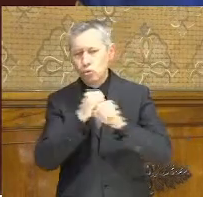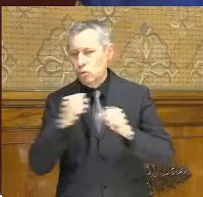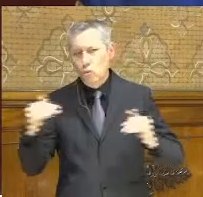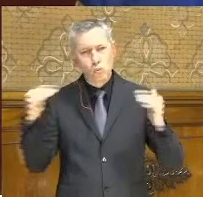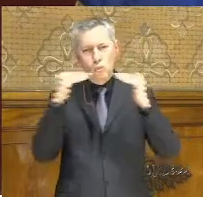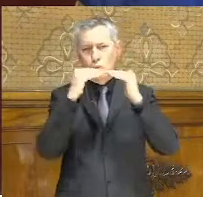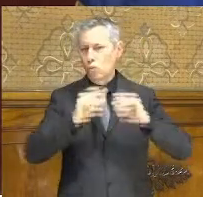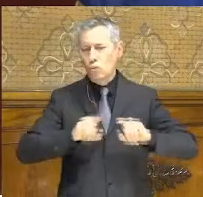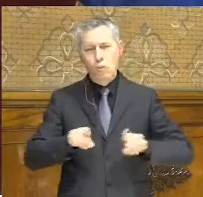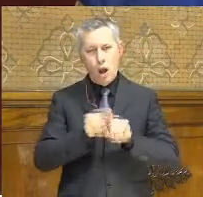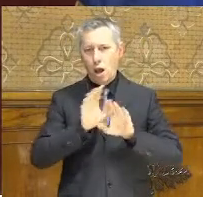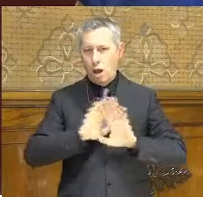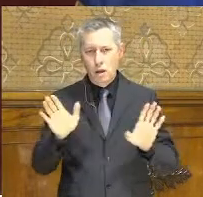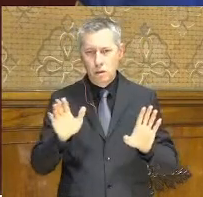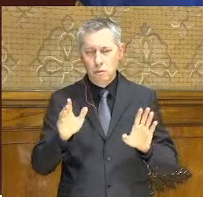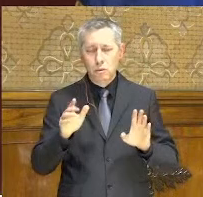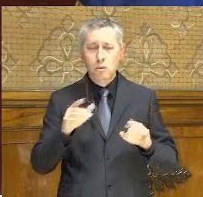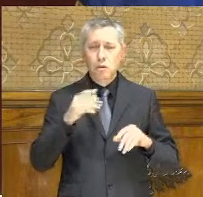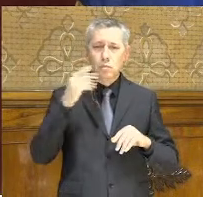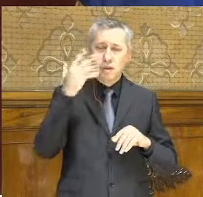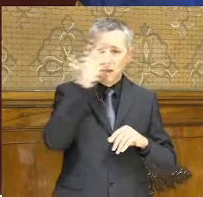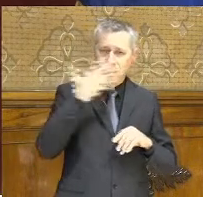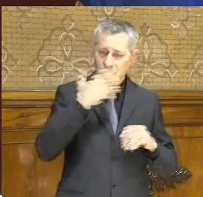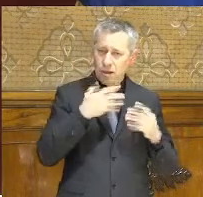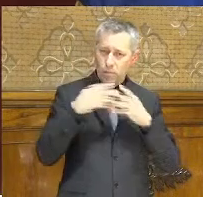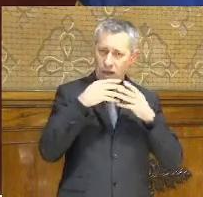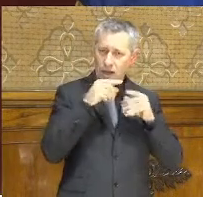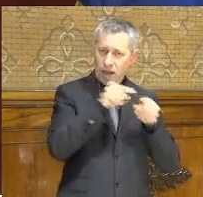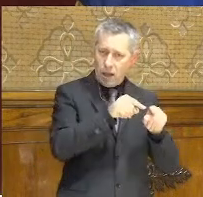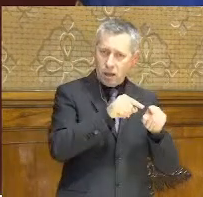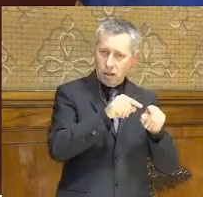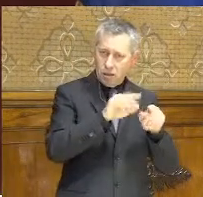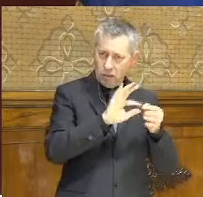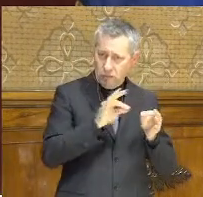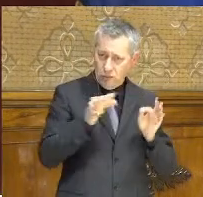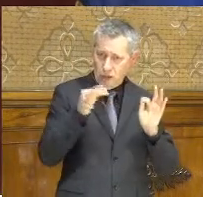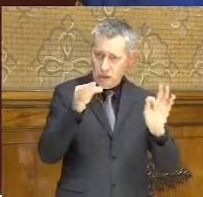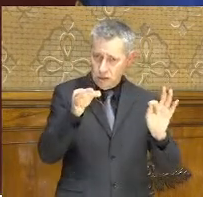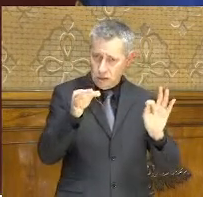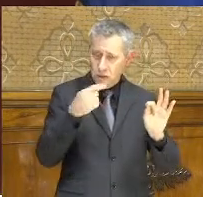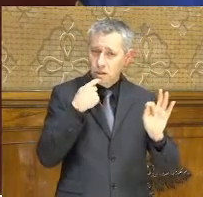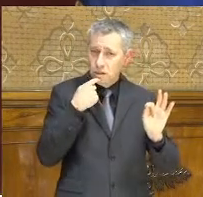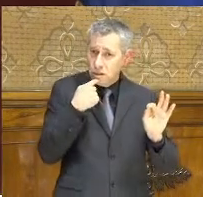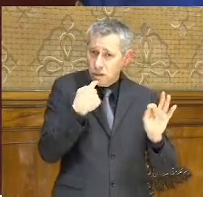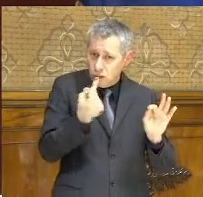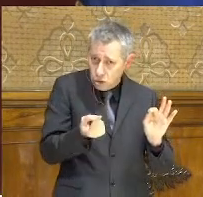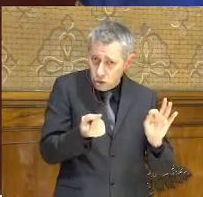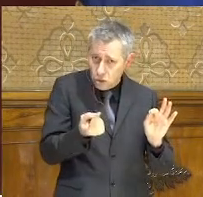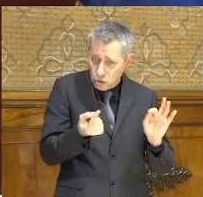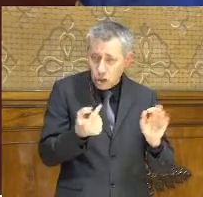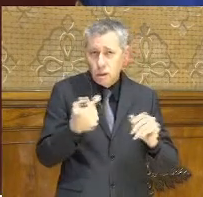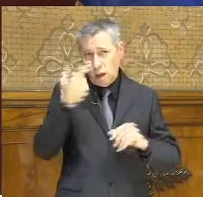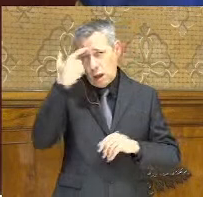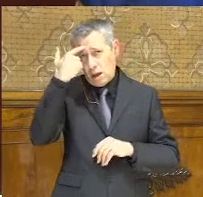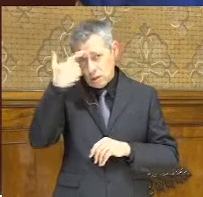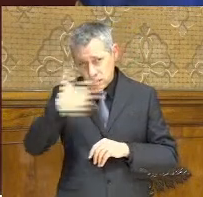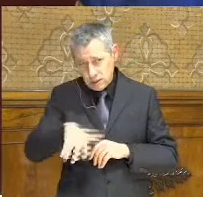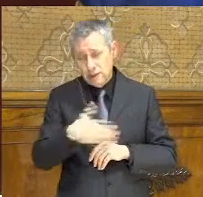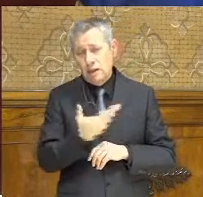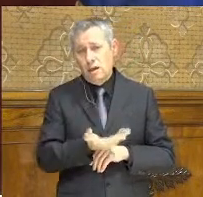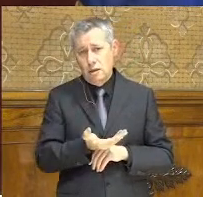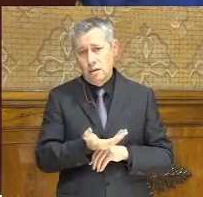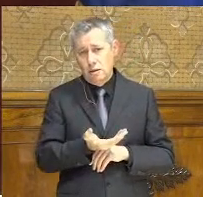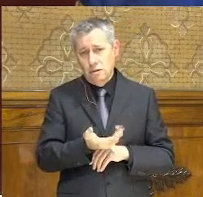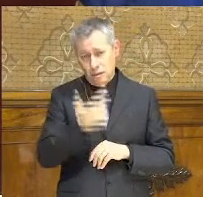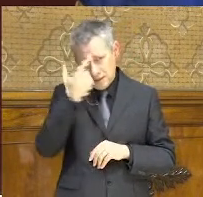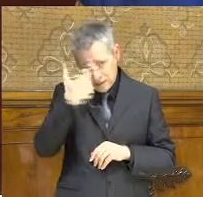And black Americans, to use Baldwin's phrase, recognize this in a negative